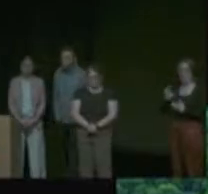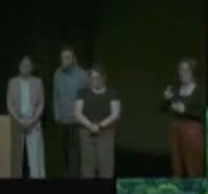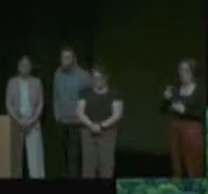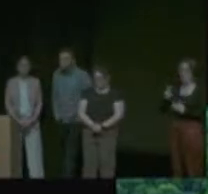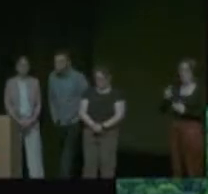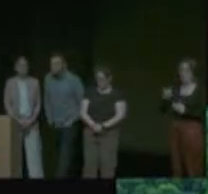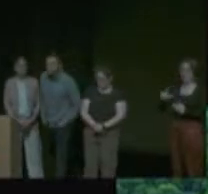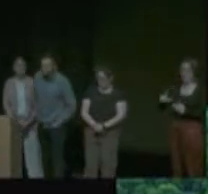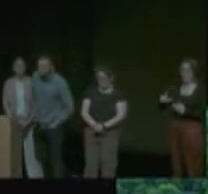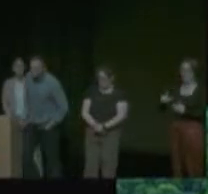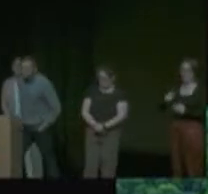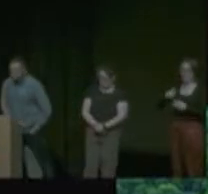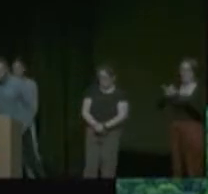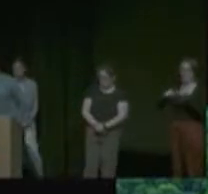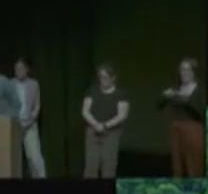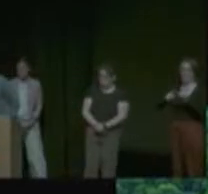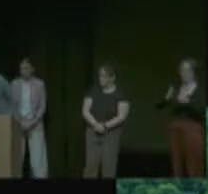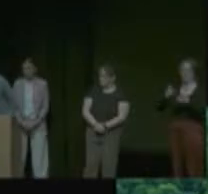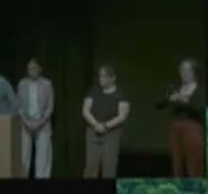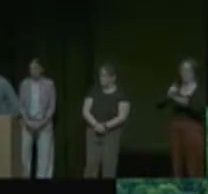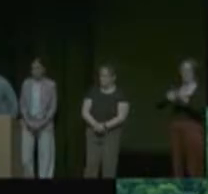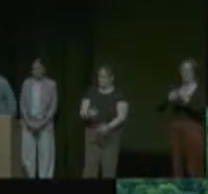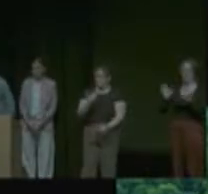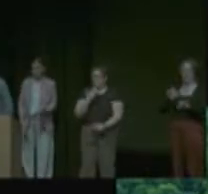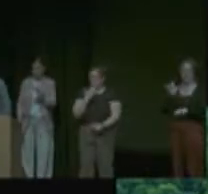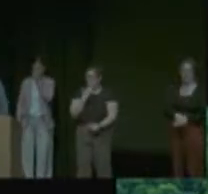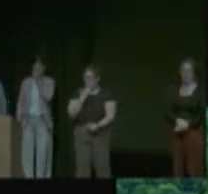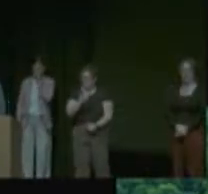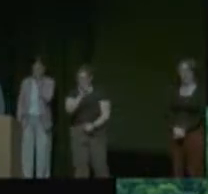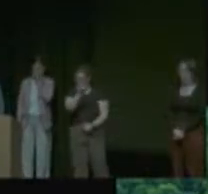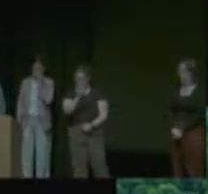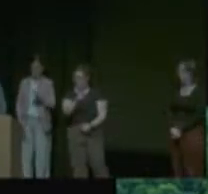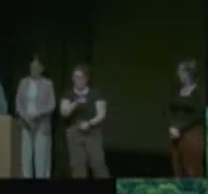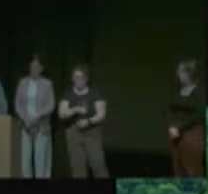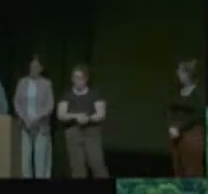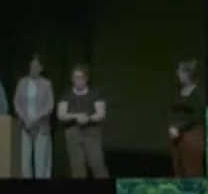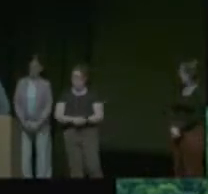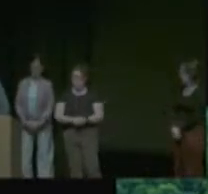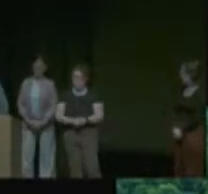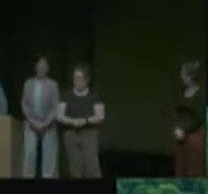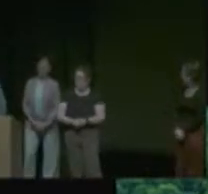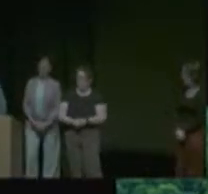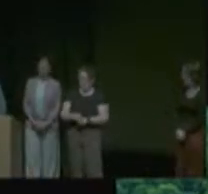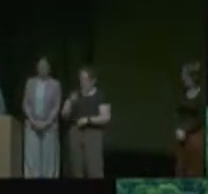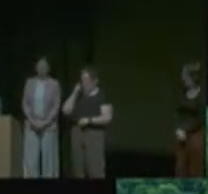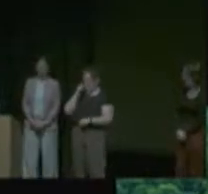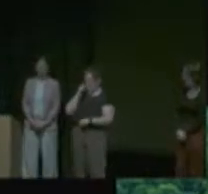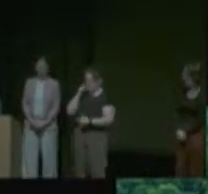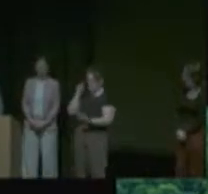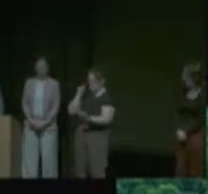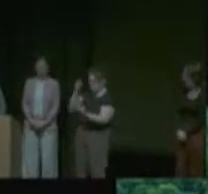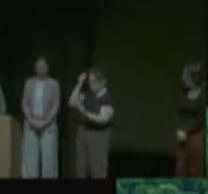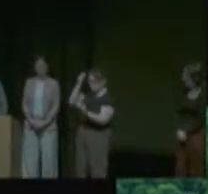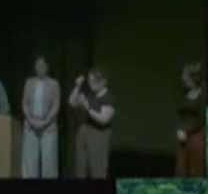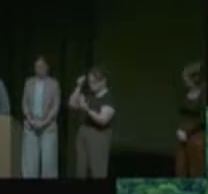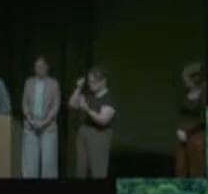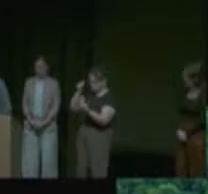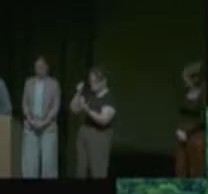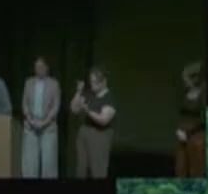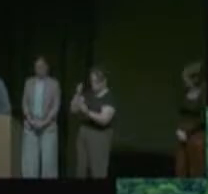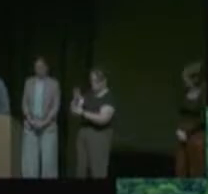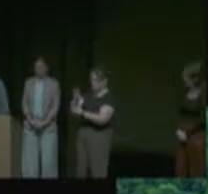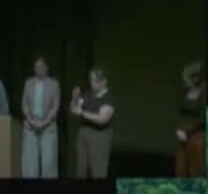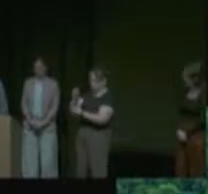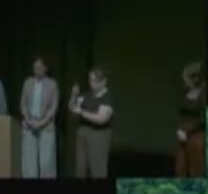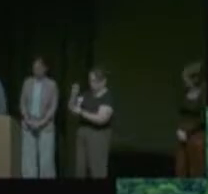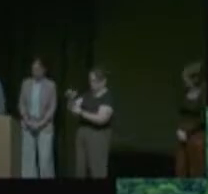that. Yeah, it's a good question. I think it was looked at, and maybe Courtney can speak to this more, but